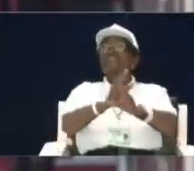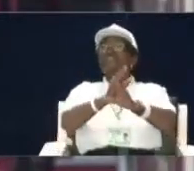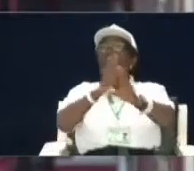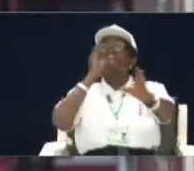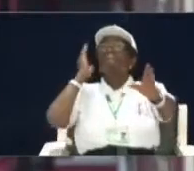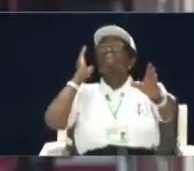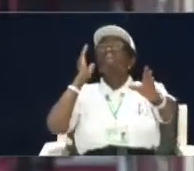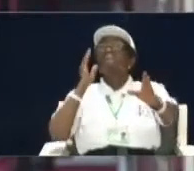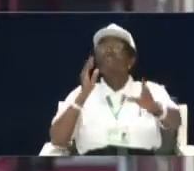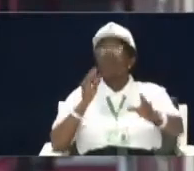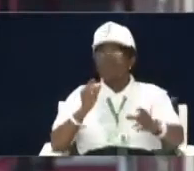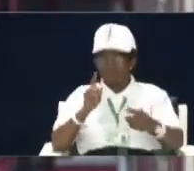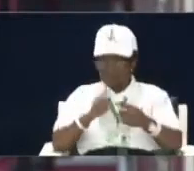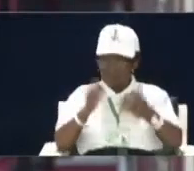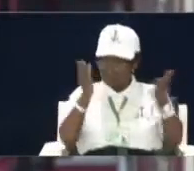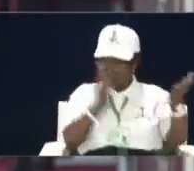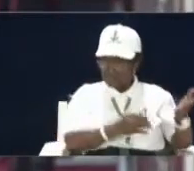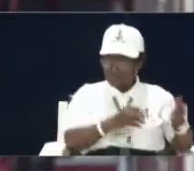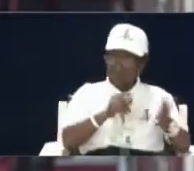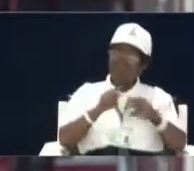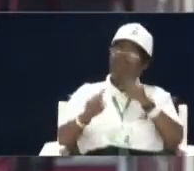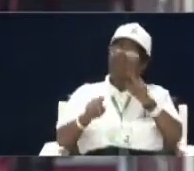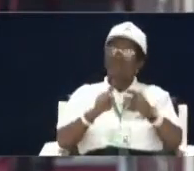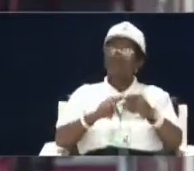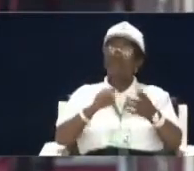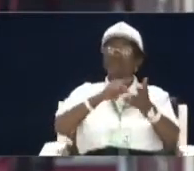people to programs.